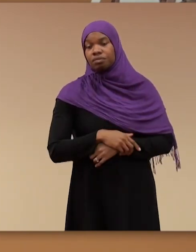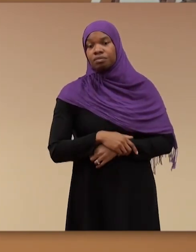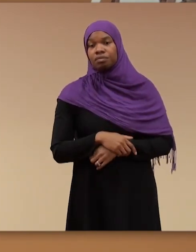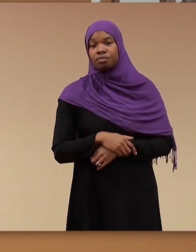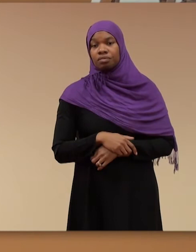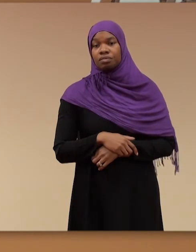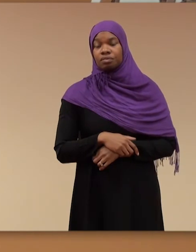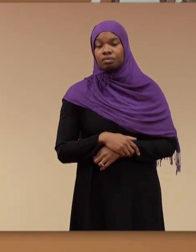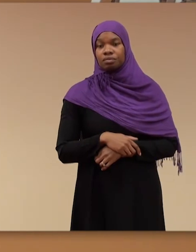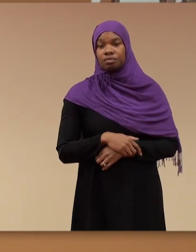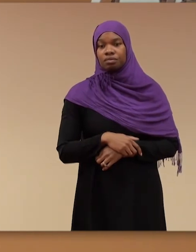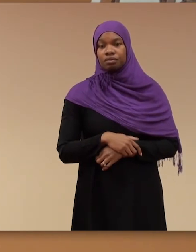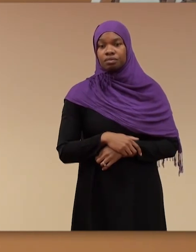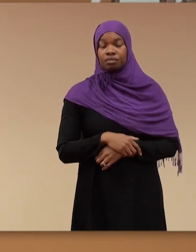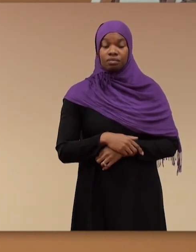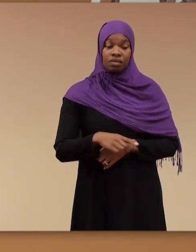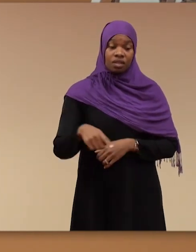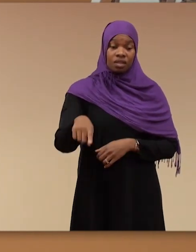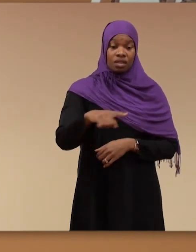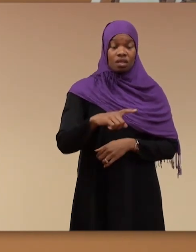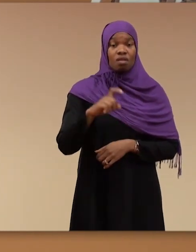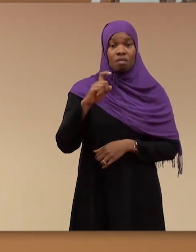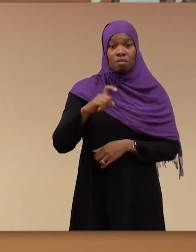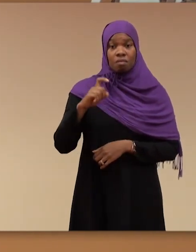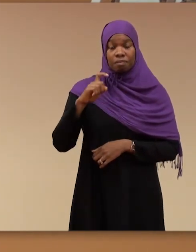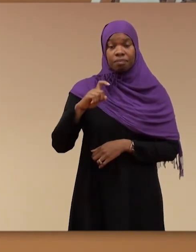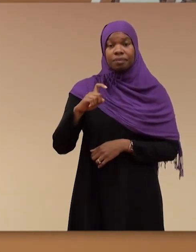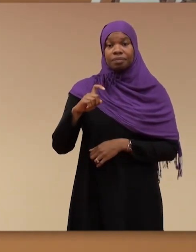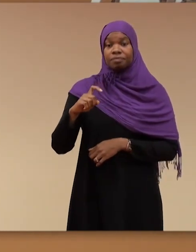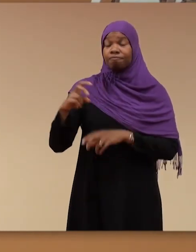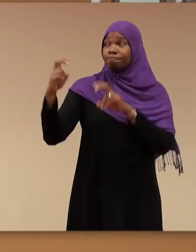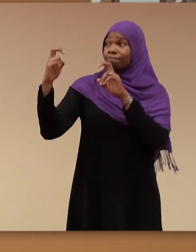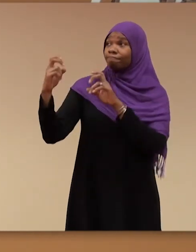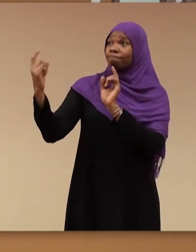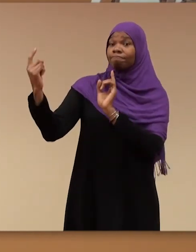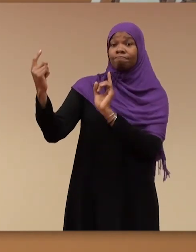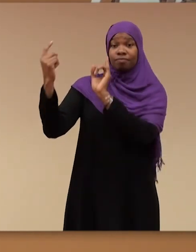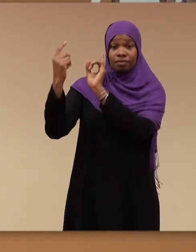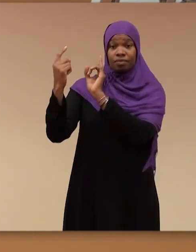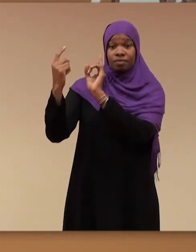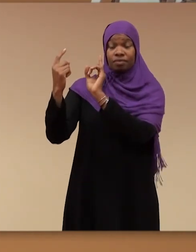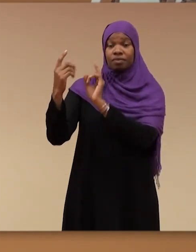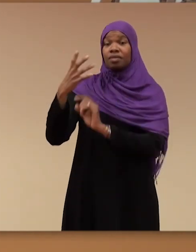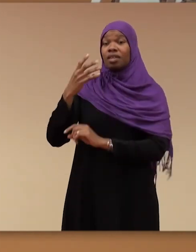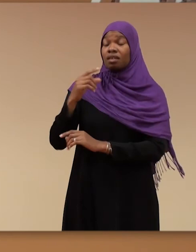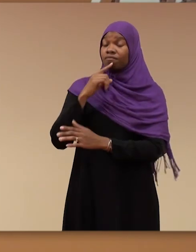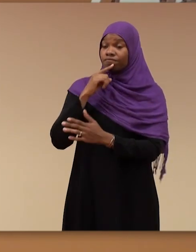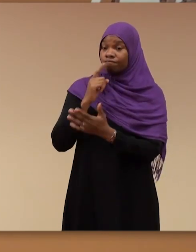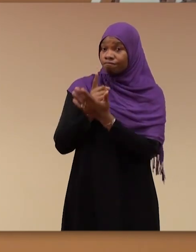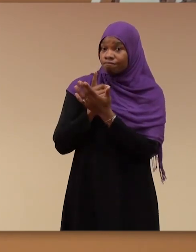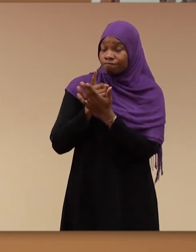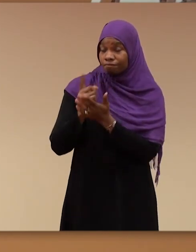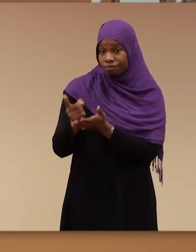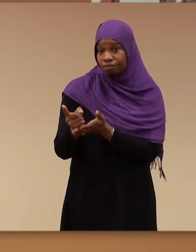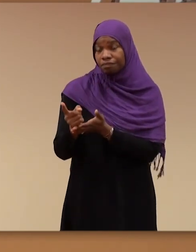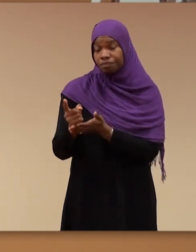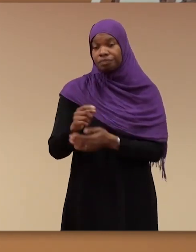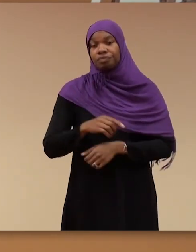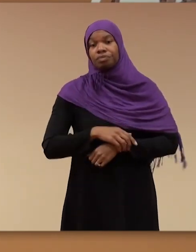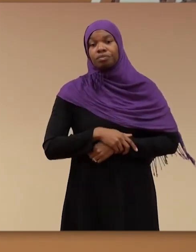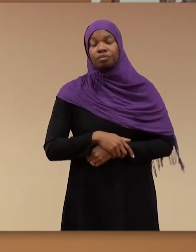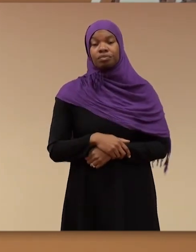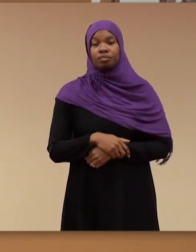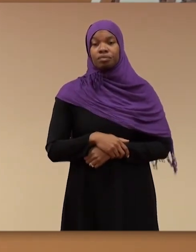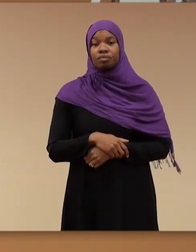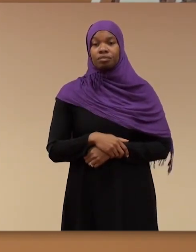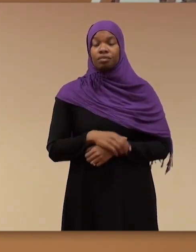one day will come in front of Allah subhanahu wa ta'ala and will tell him the truth. And in many of the other